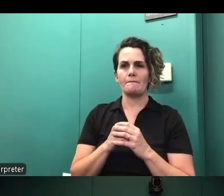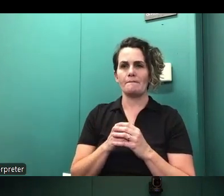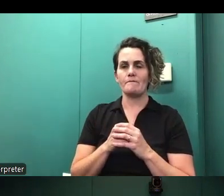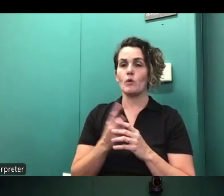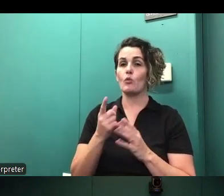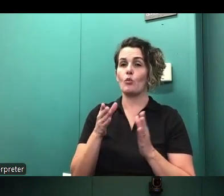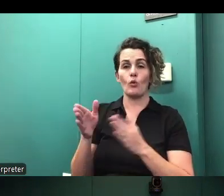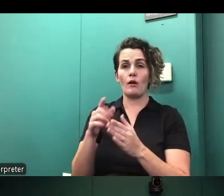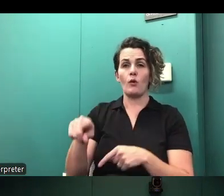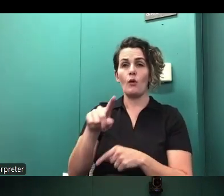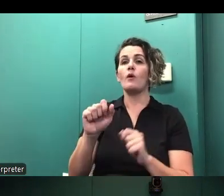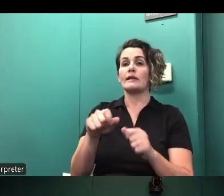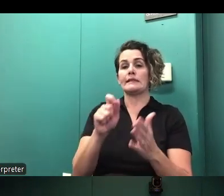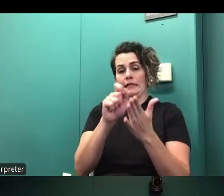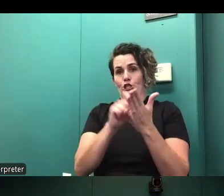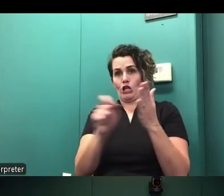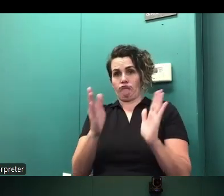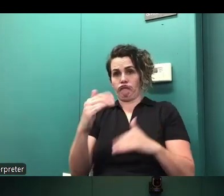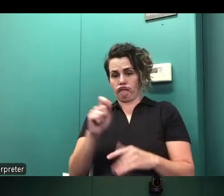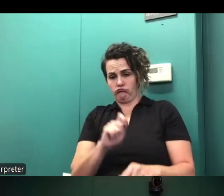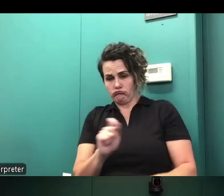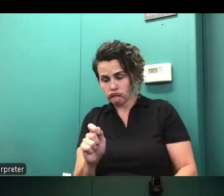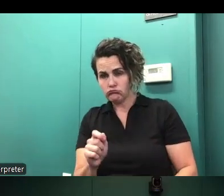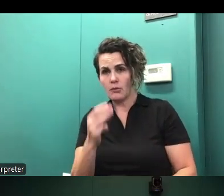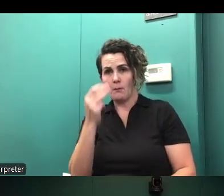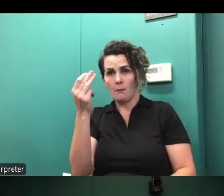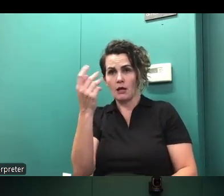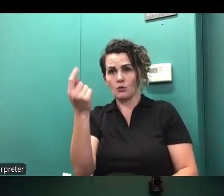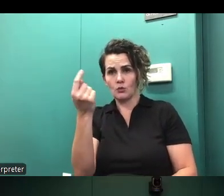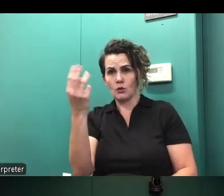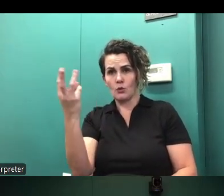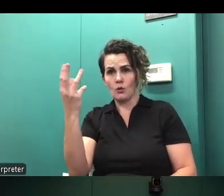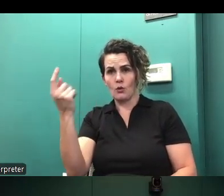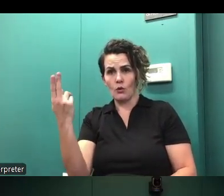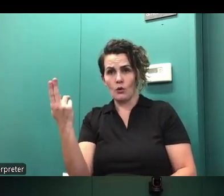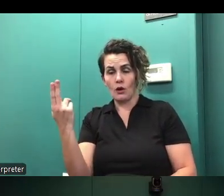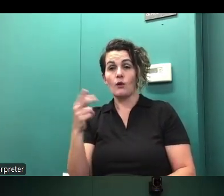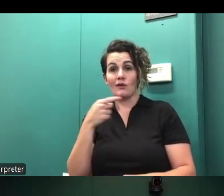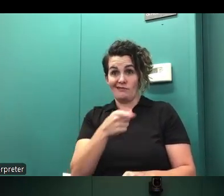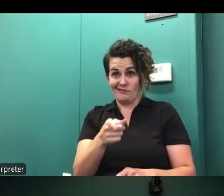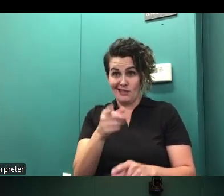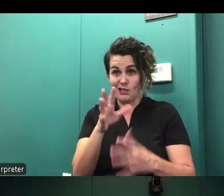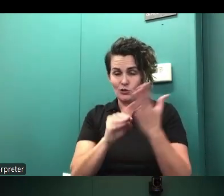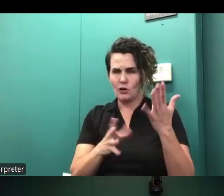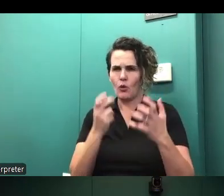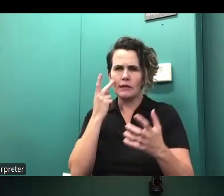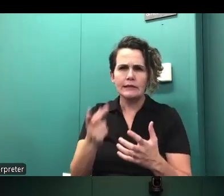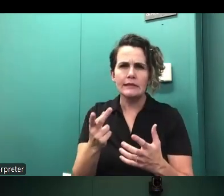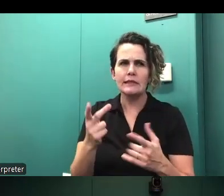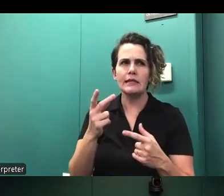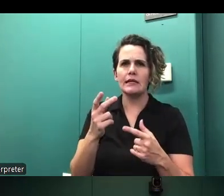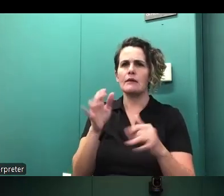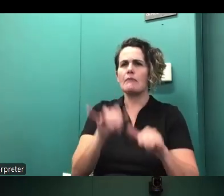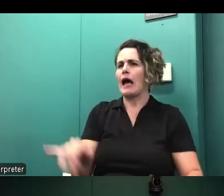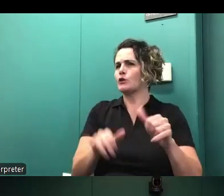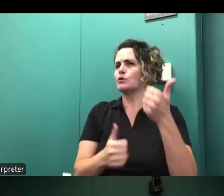this is one way where you just have the checkbox of Monday, Tuesday, Wednesday, Thursday, Friday. With this student, I was looking for patterns. So you go down to